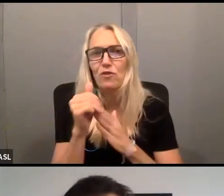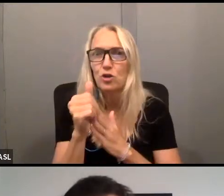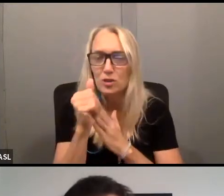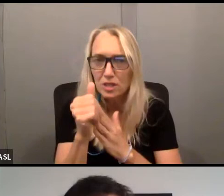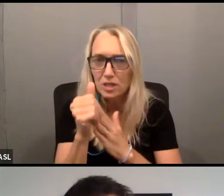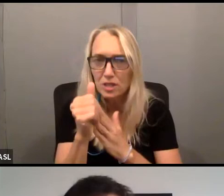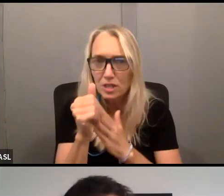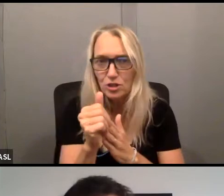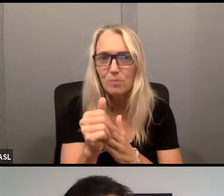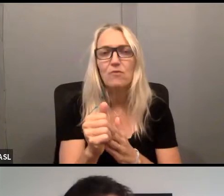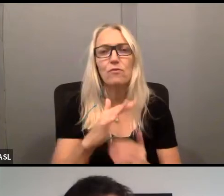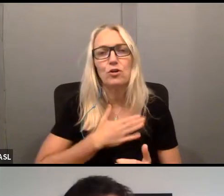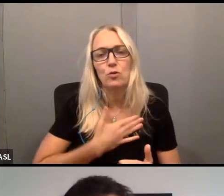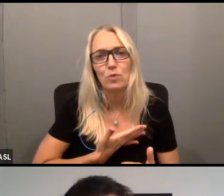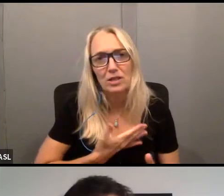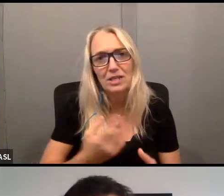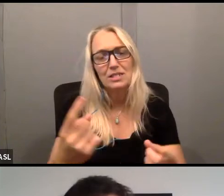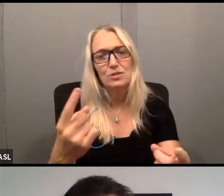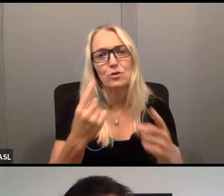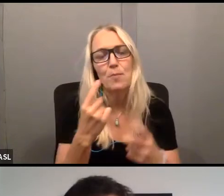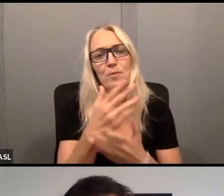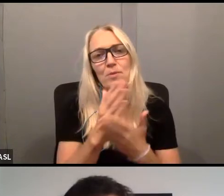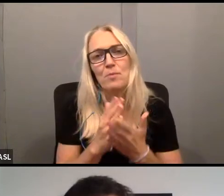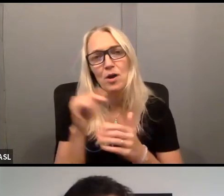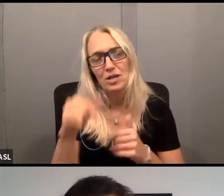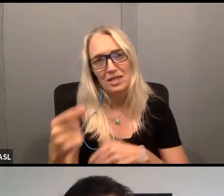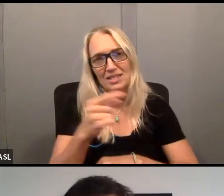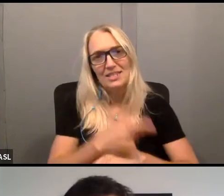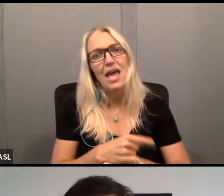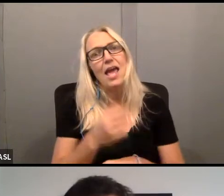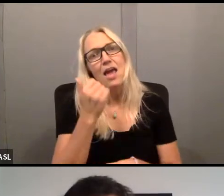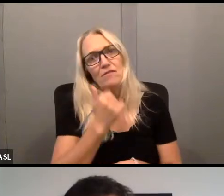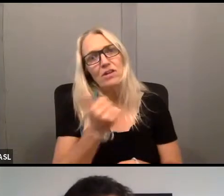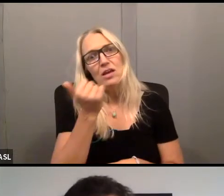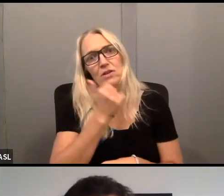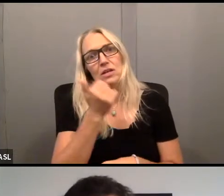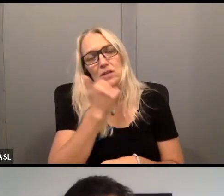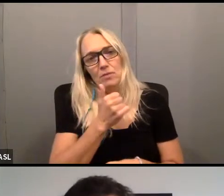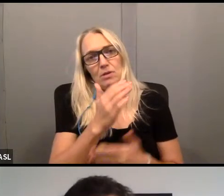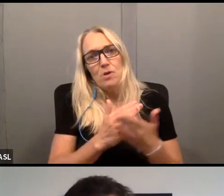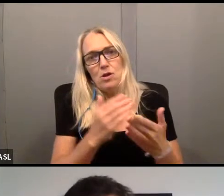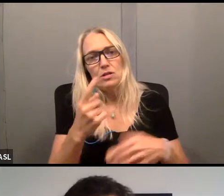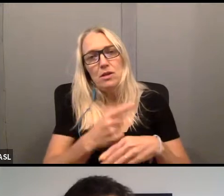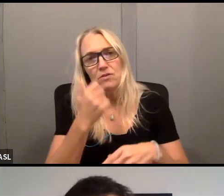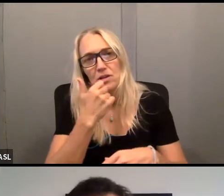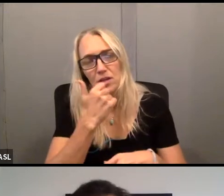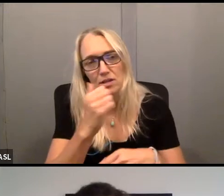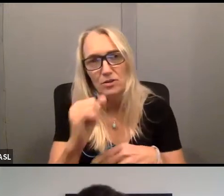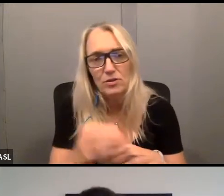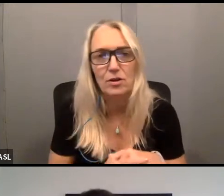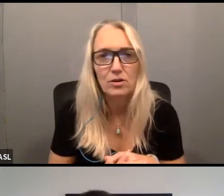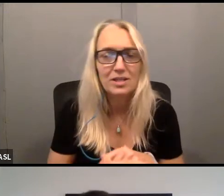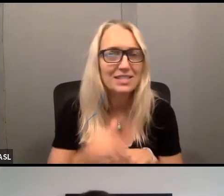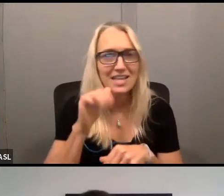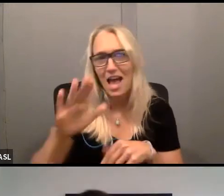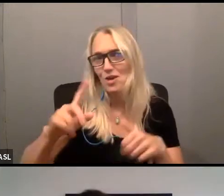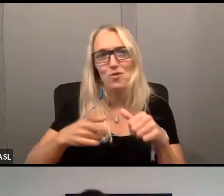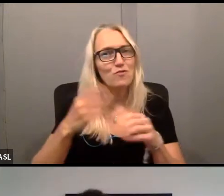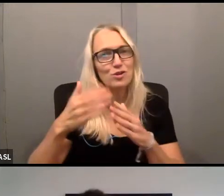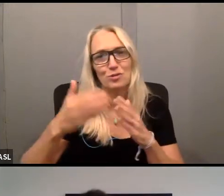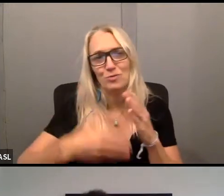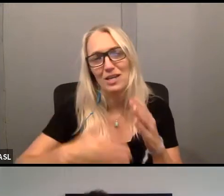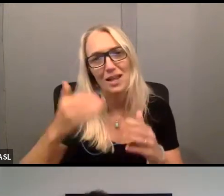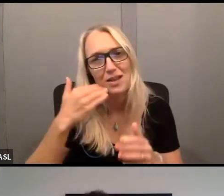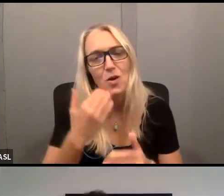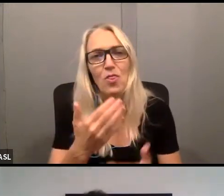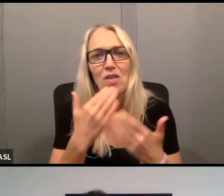for your willingness to come and be a part of this day after day after day. This is not your first weekend, I know.